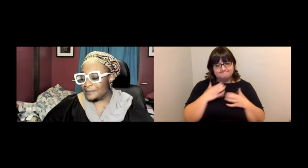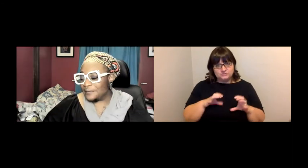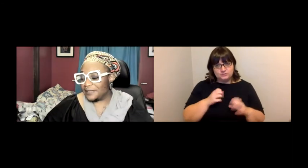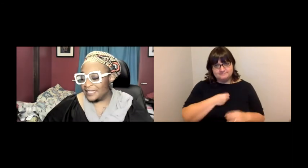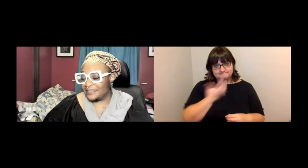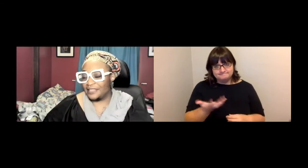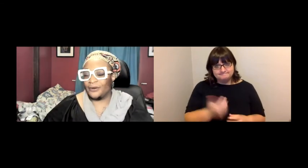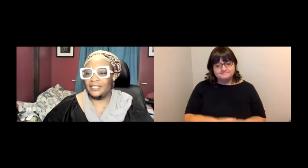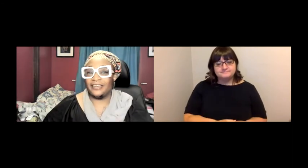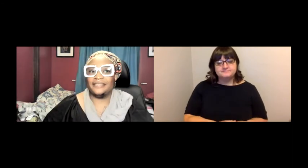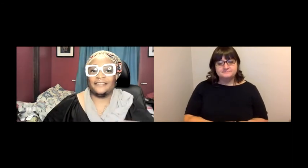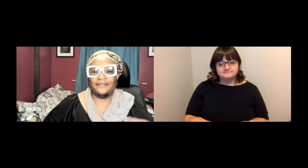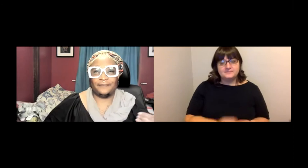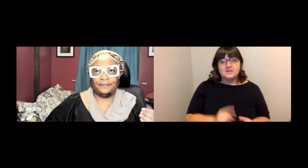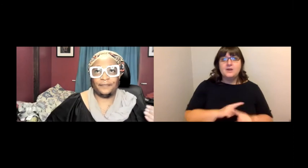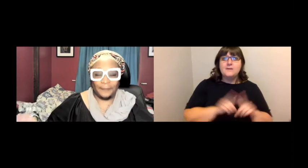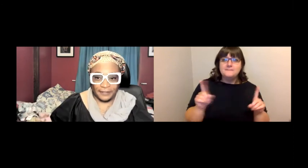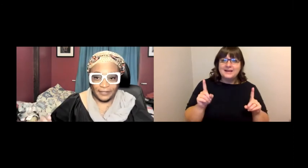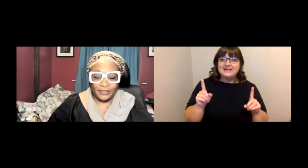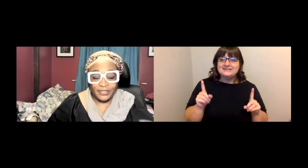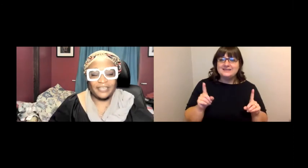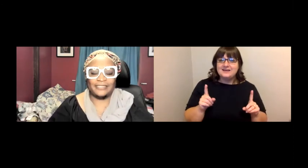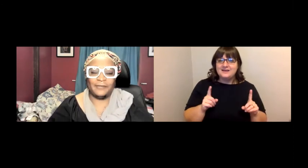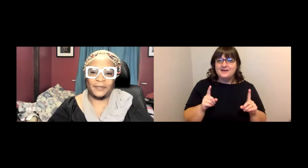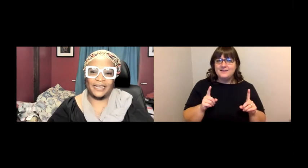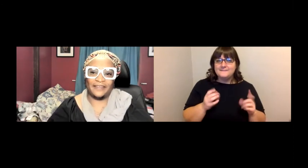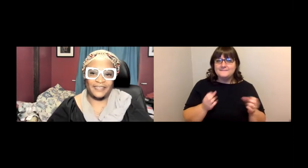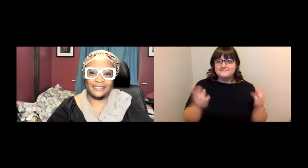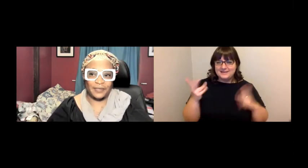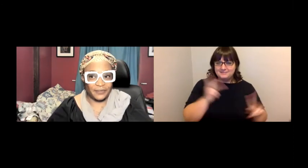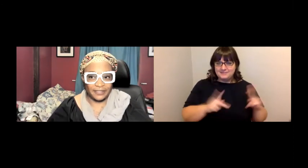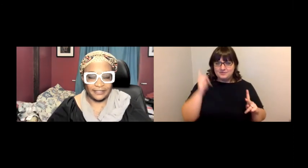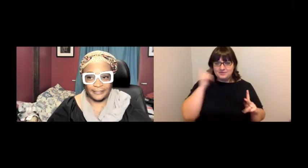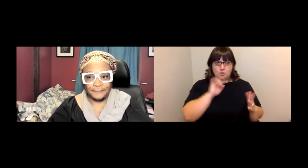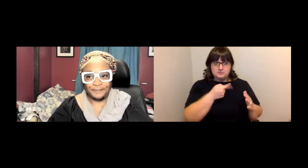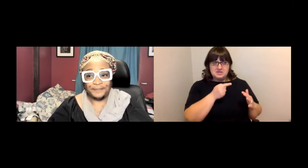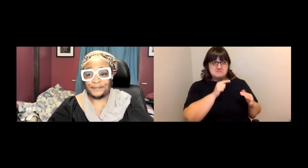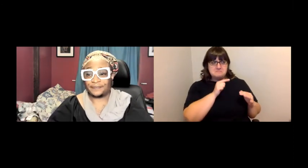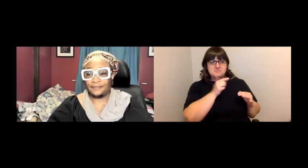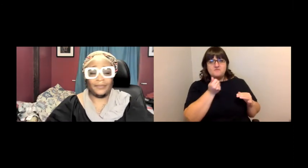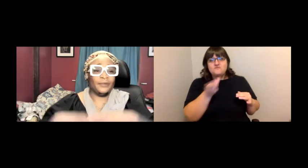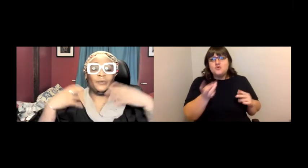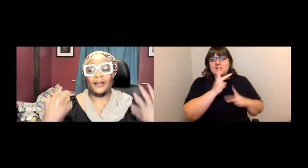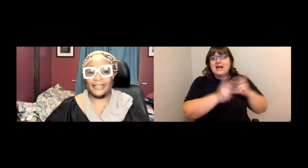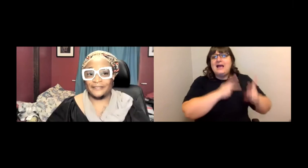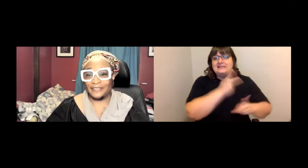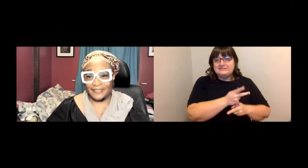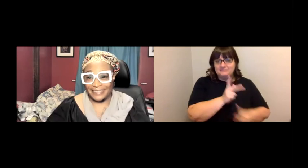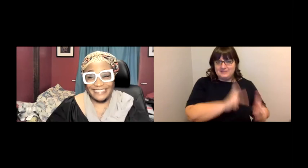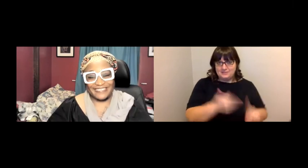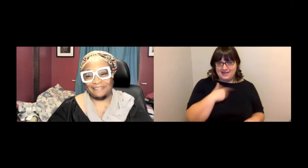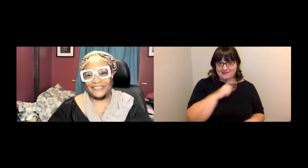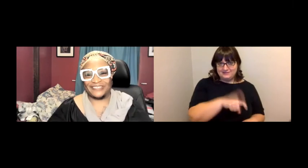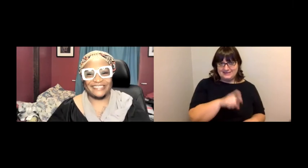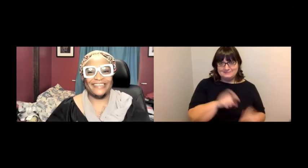But some people think that there are only certain kinds of people that have needs to be in the world. We all have different